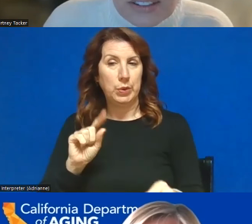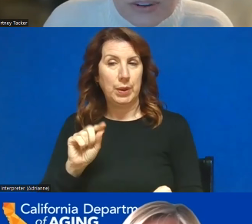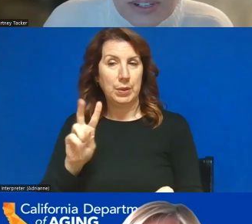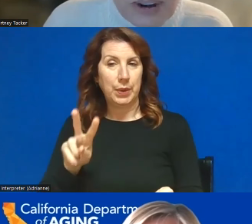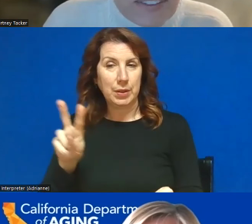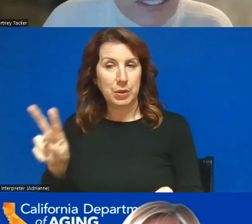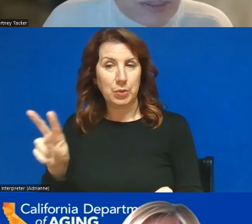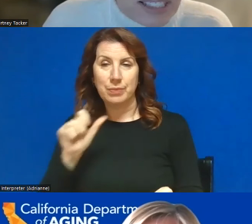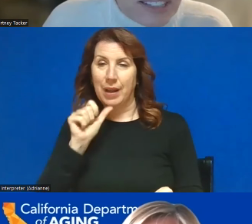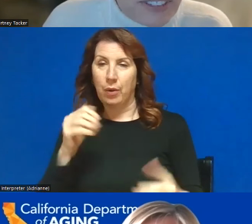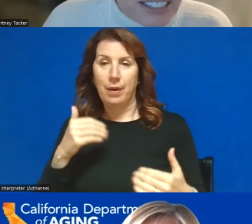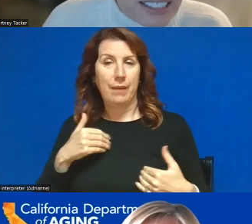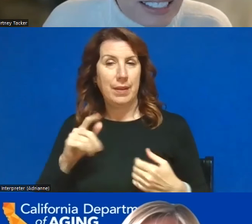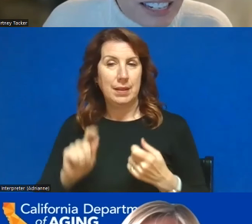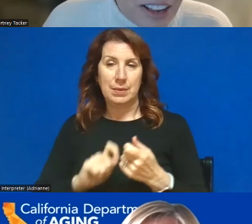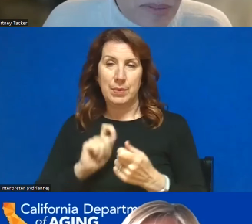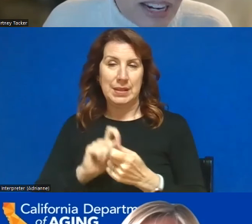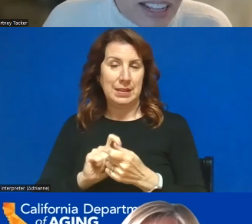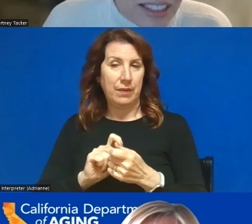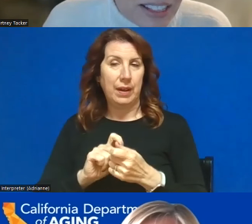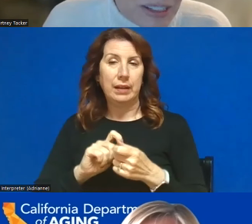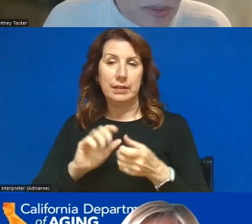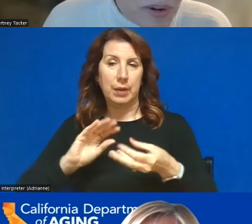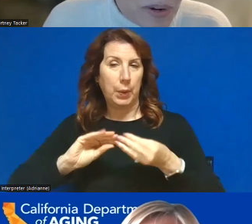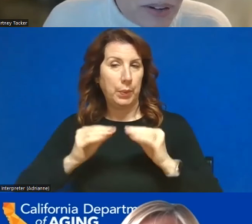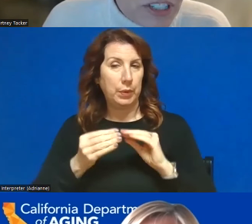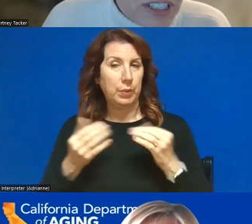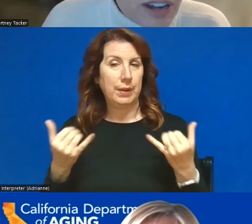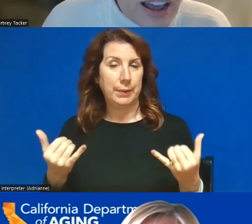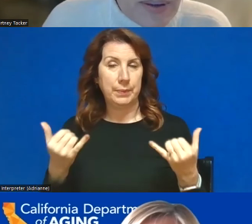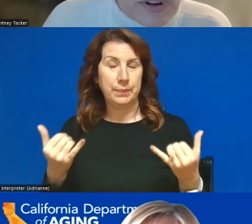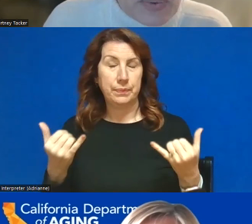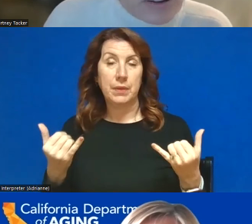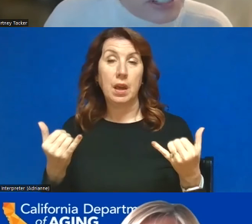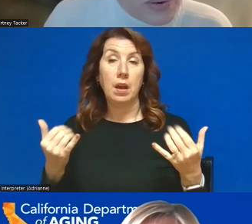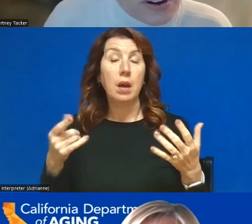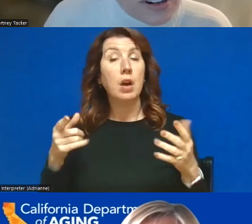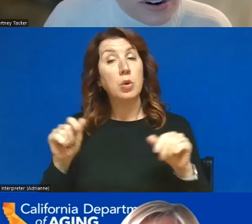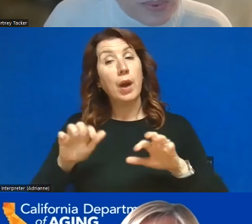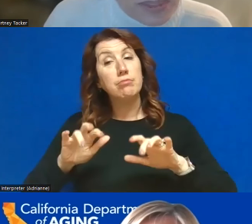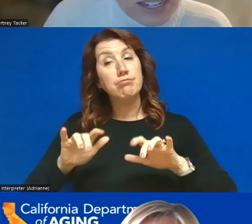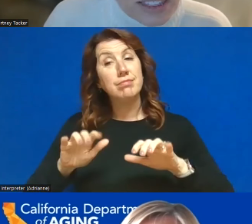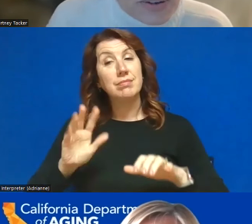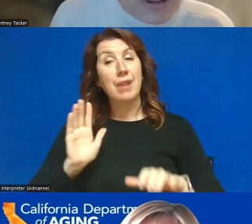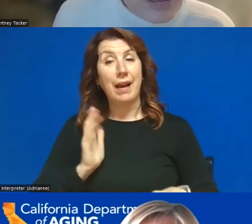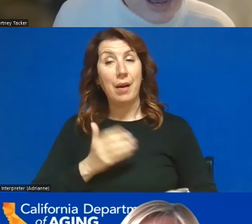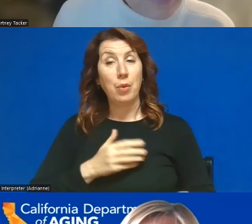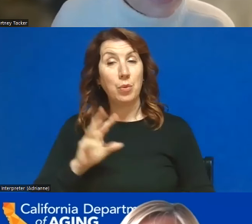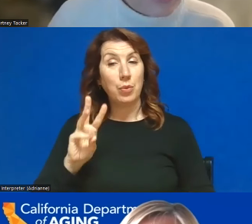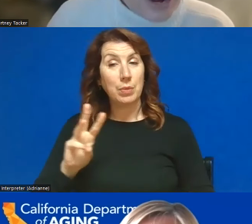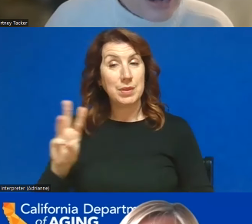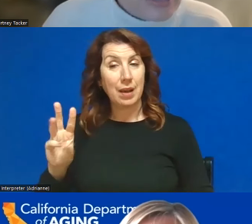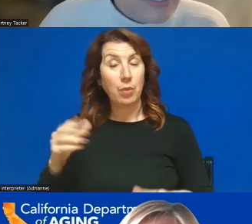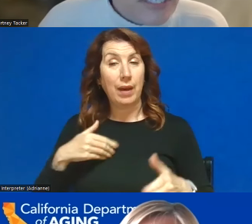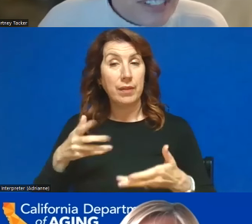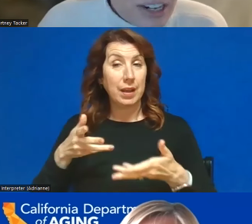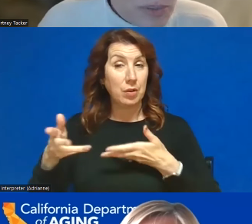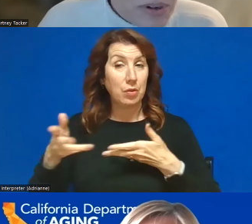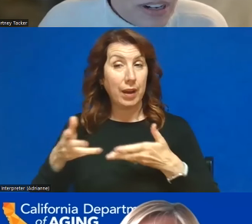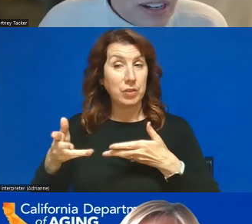So I don't have that specific data element at this point. Just you're welcome to go on our website though, and we have an